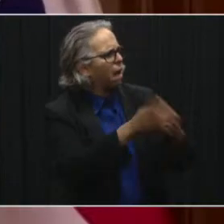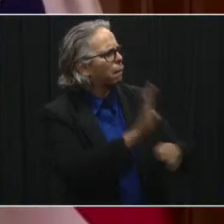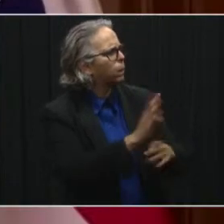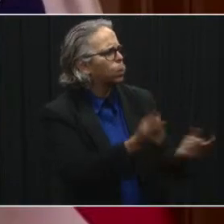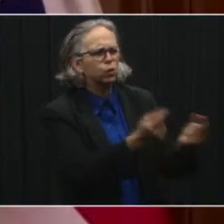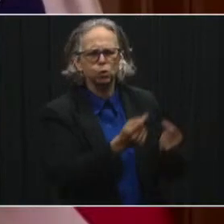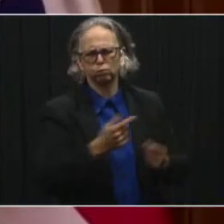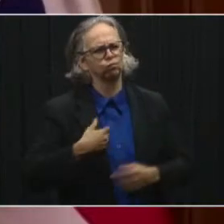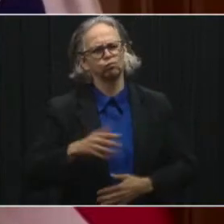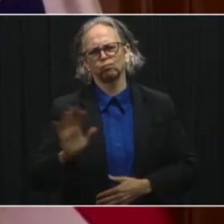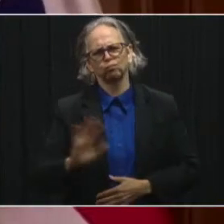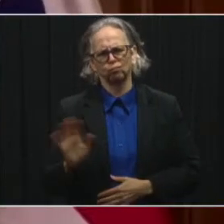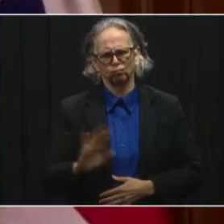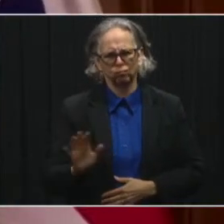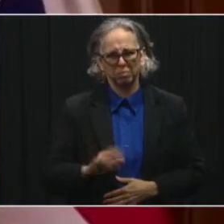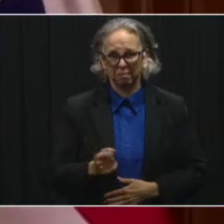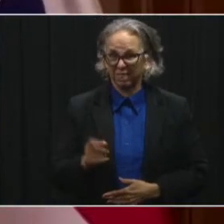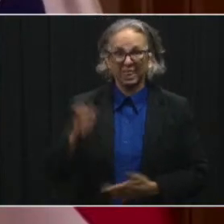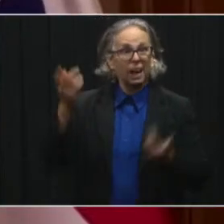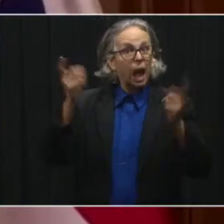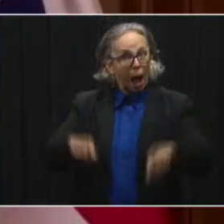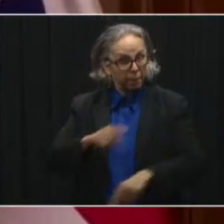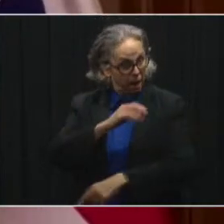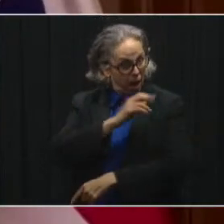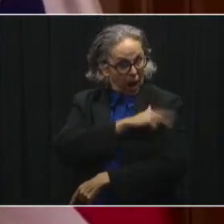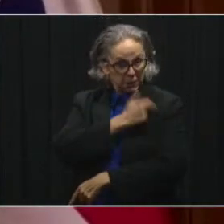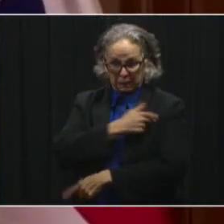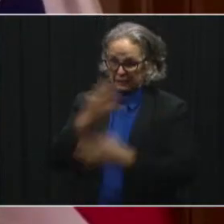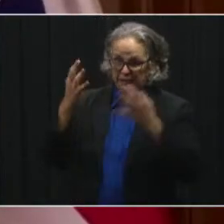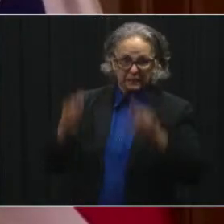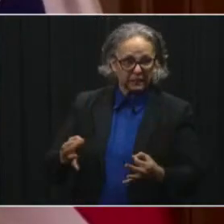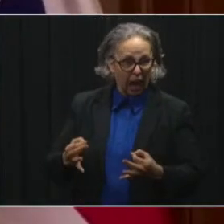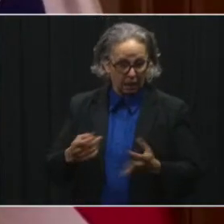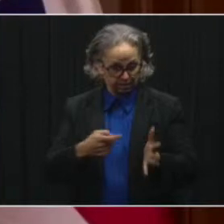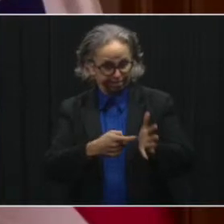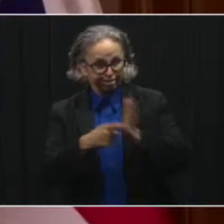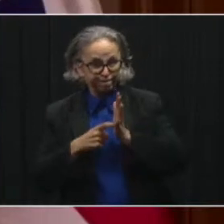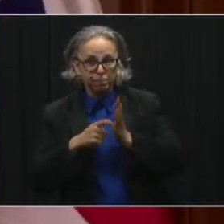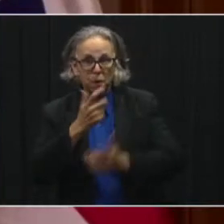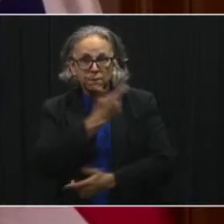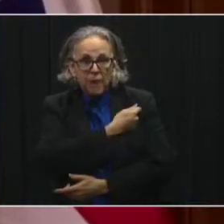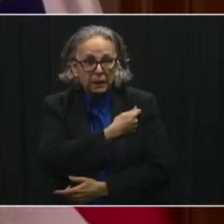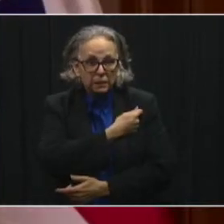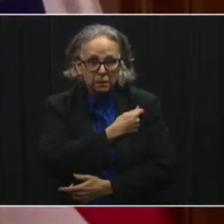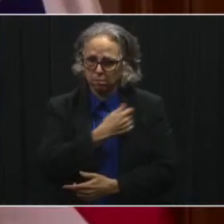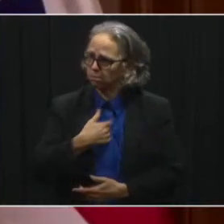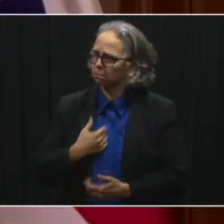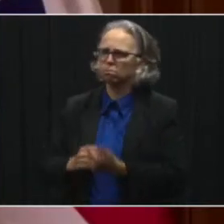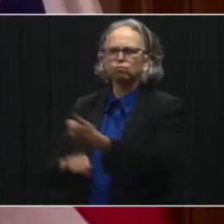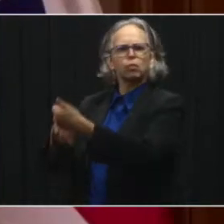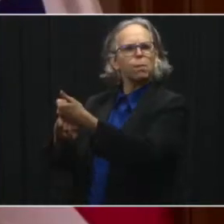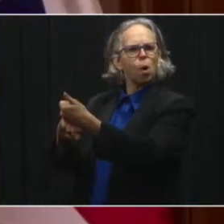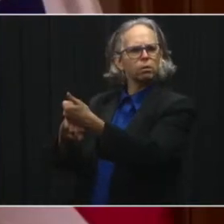everyone to be vaccinated, they ought to be able to do it. I feel the same way about a university.